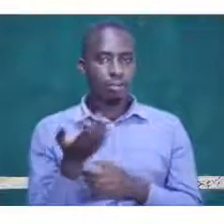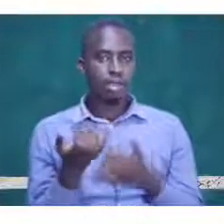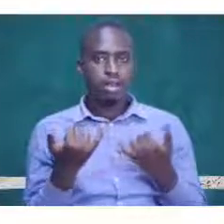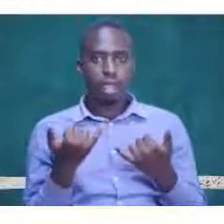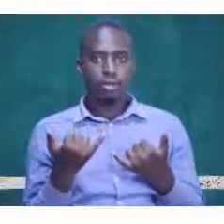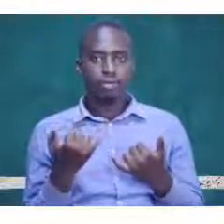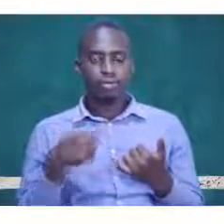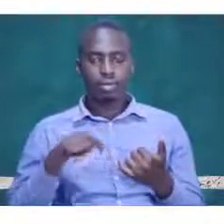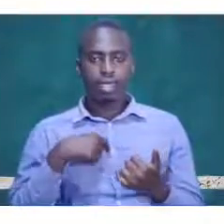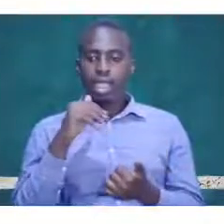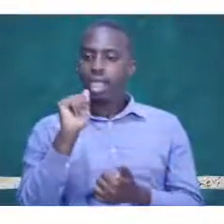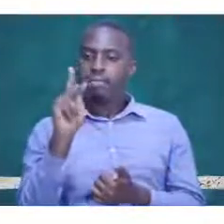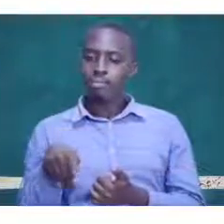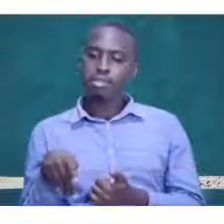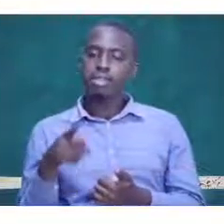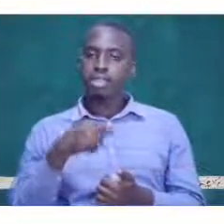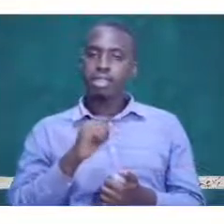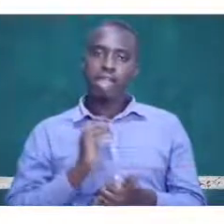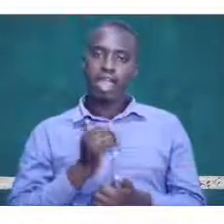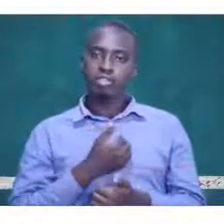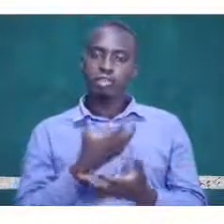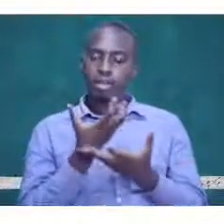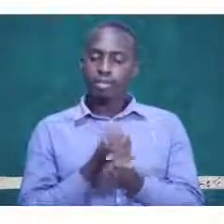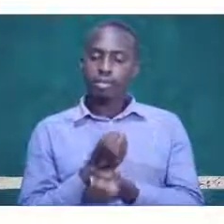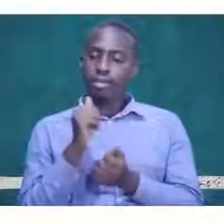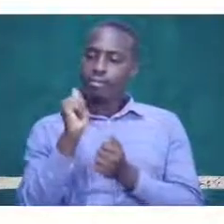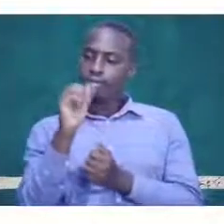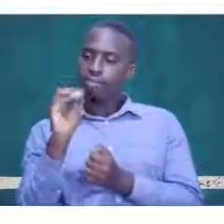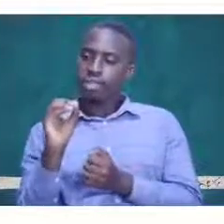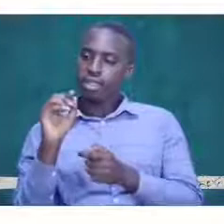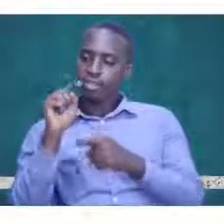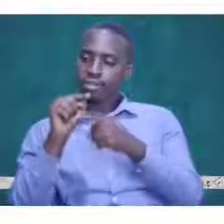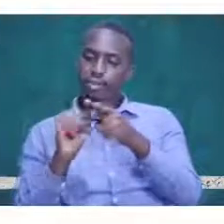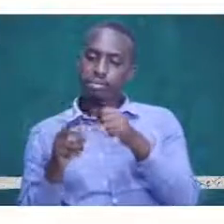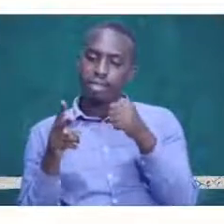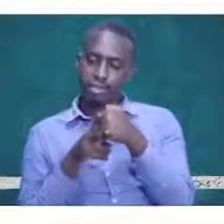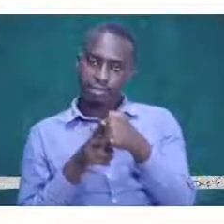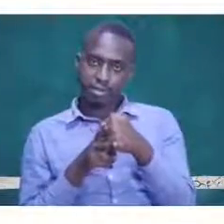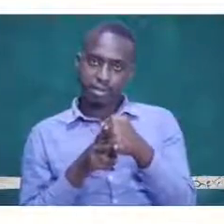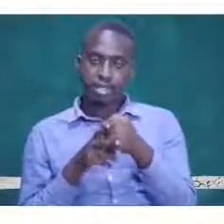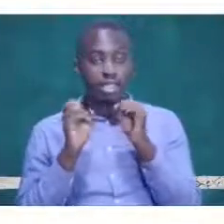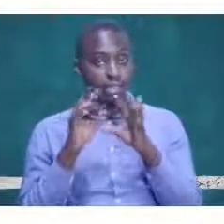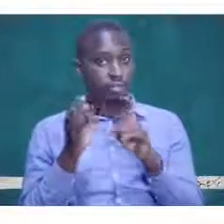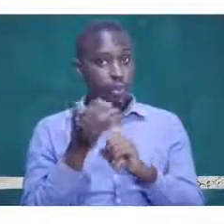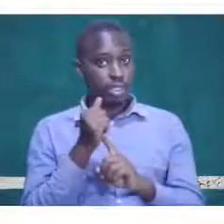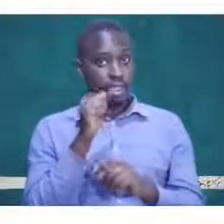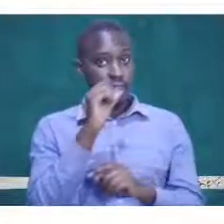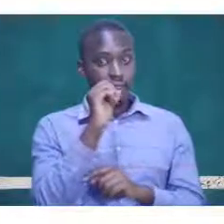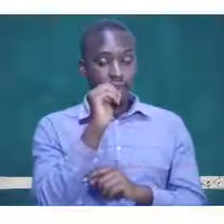our accelerator principle is equal to 50 divided by 7. If you get